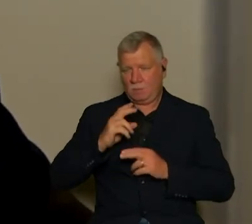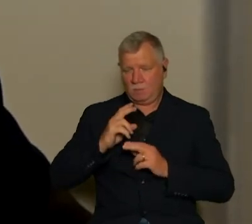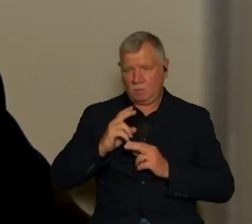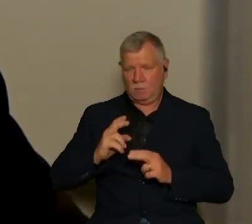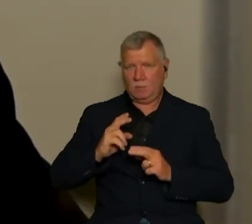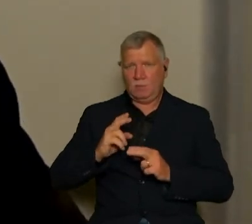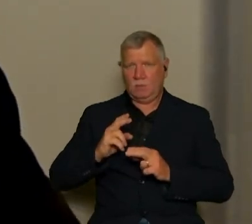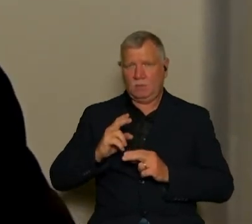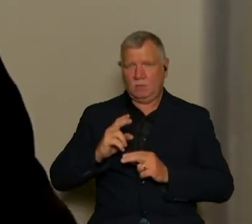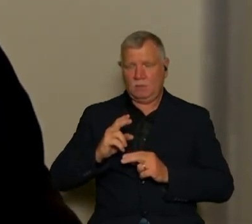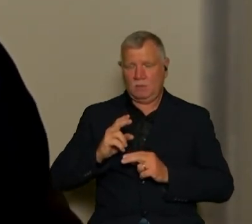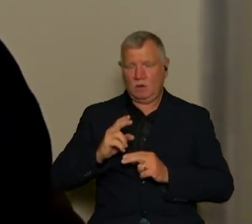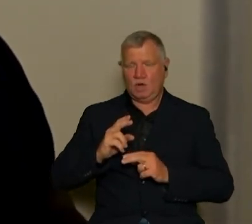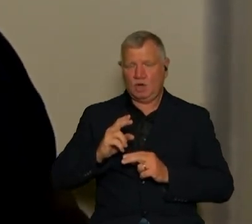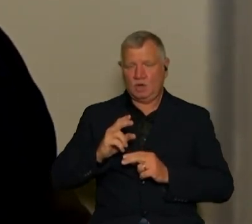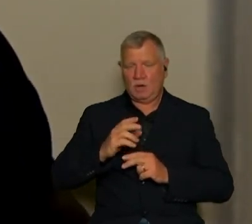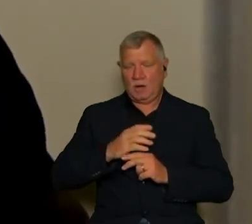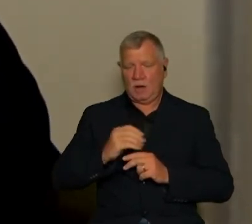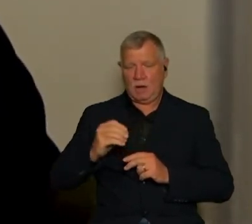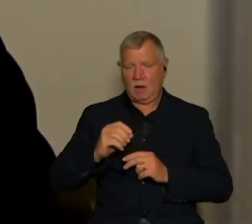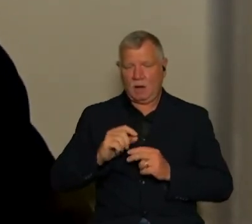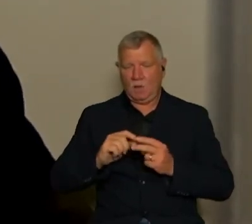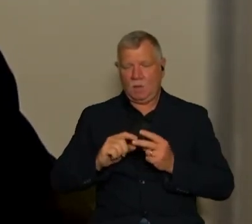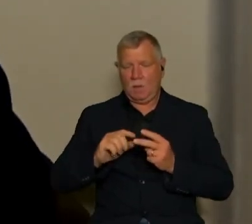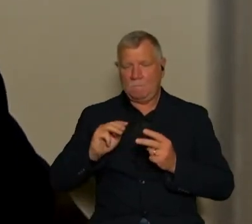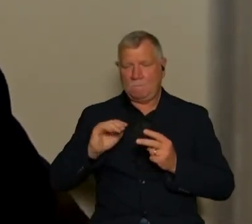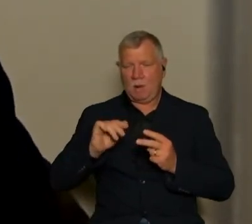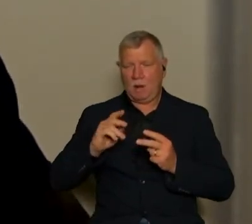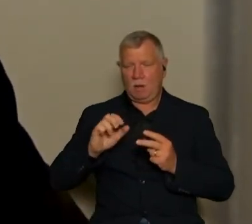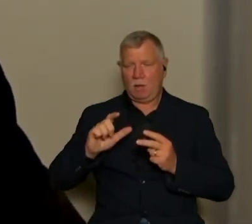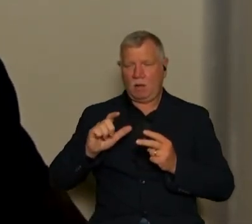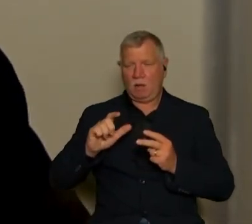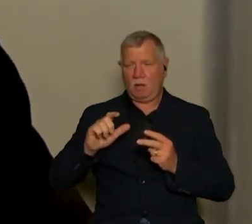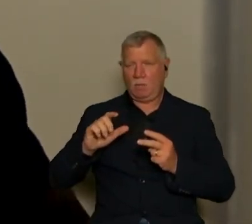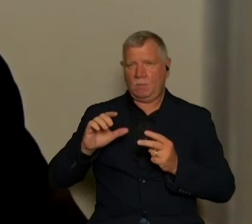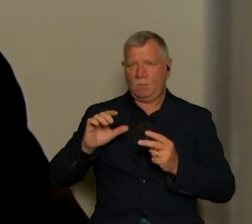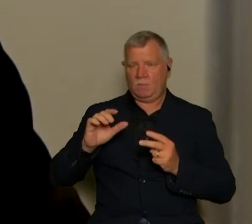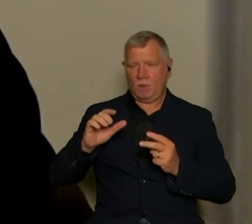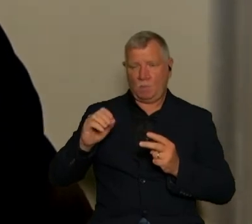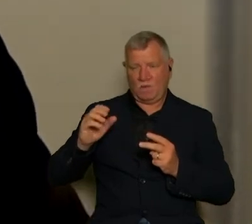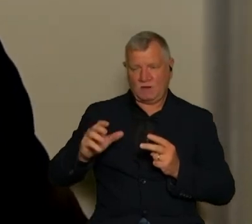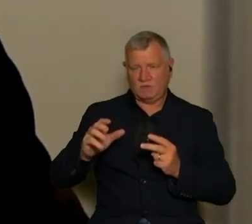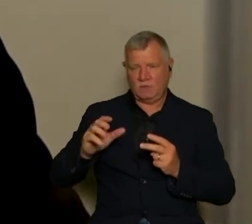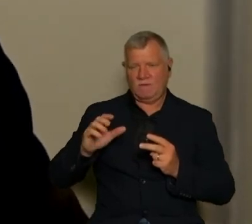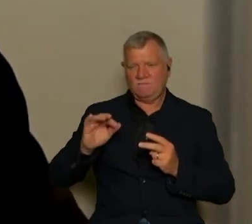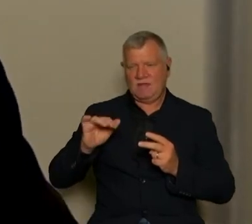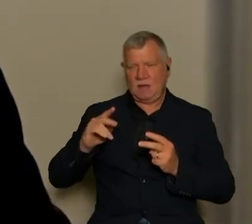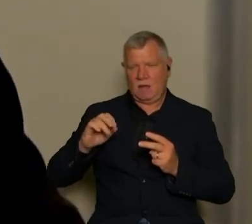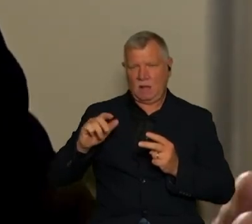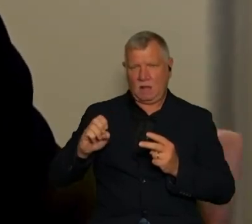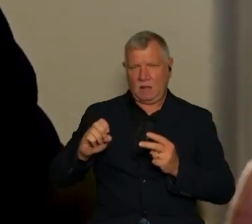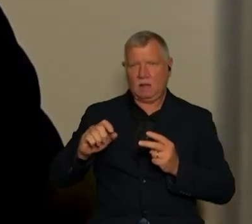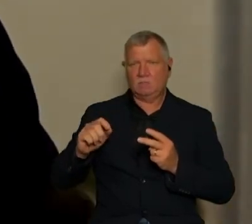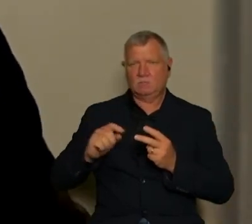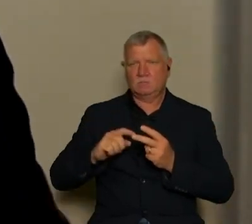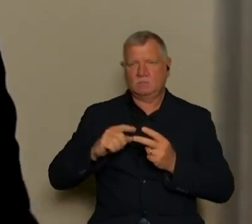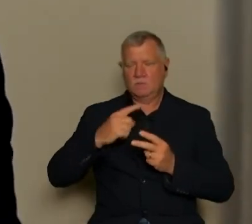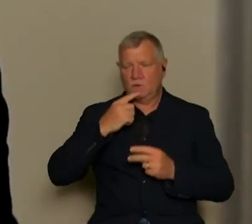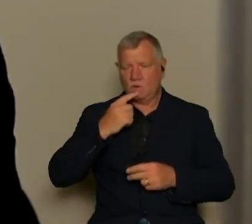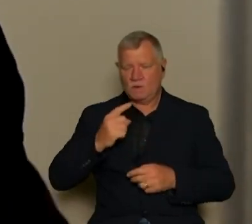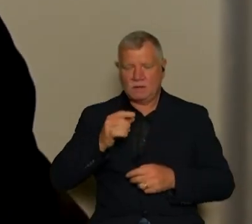Joshua Godbun, and Michael Finke, Professor Michael Finke. As we told